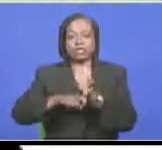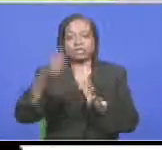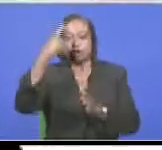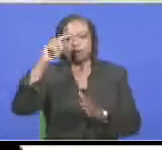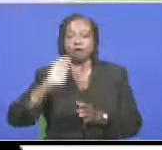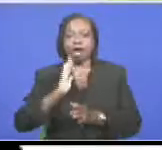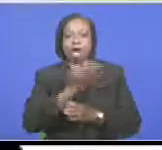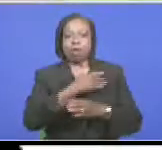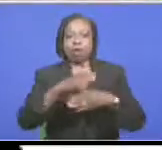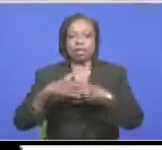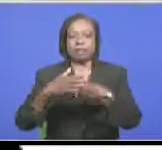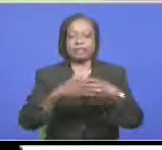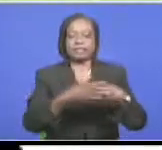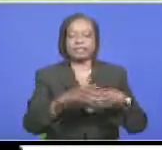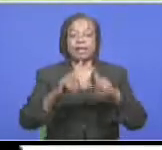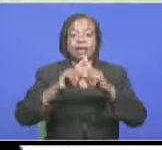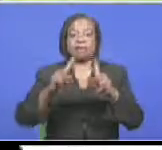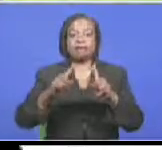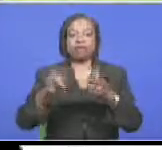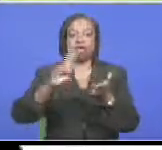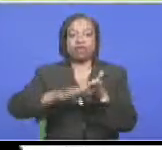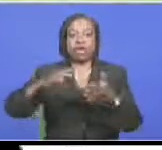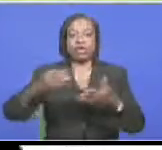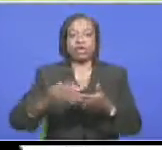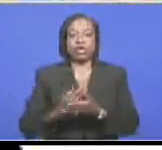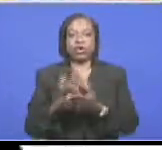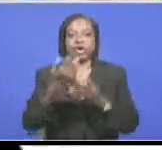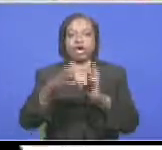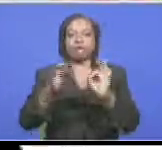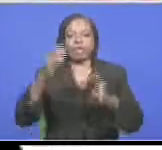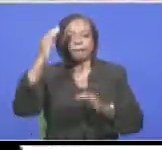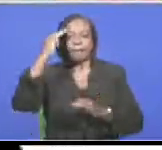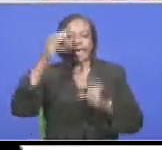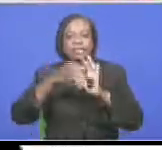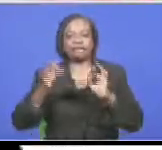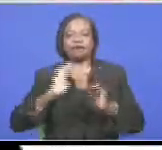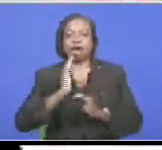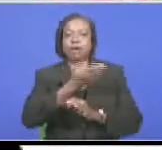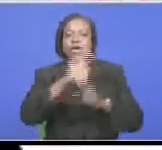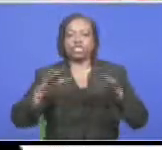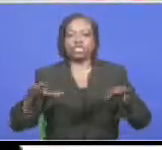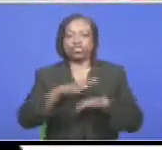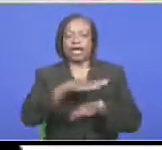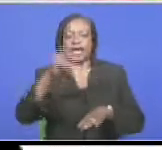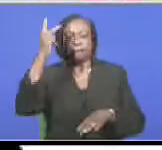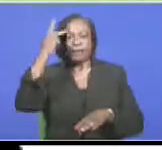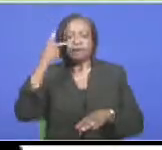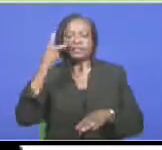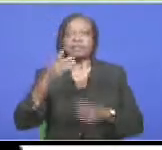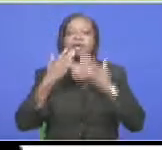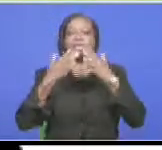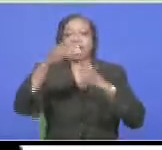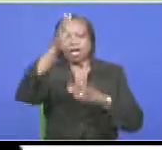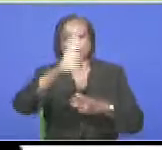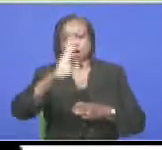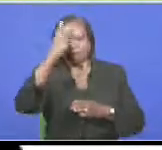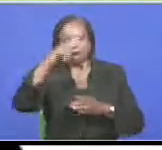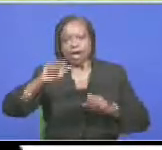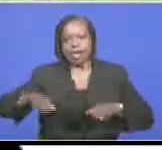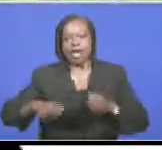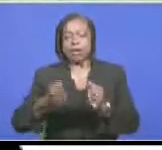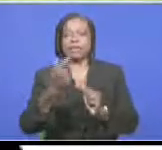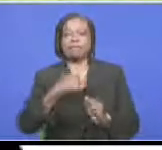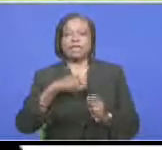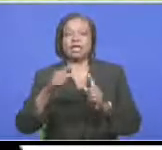our community, but also in the renewing of the minds of our children and their parents. And I want to thank God for even allowing me